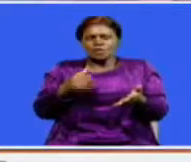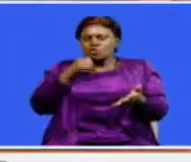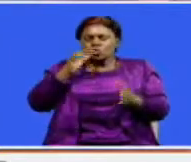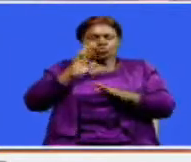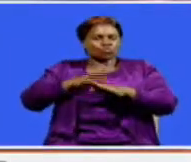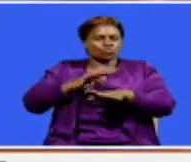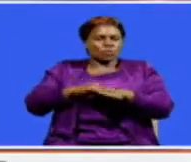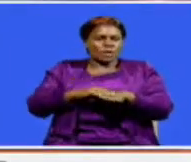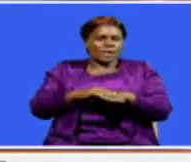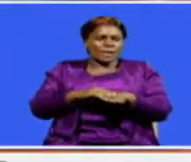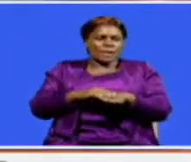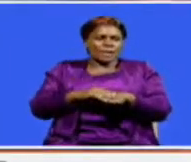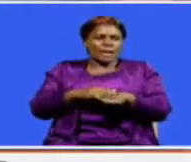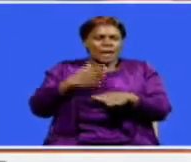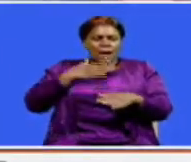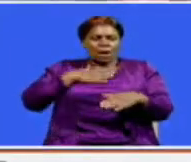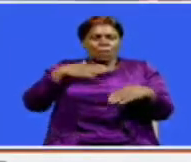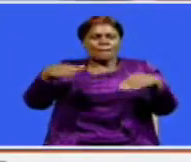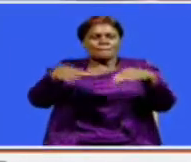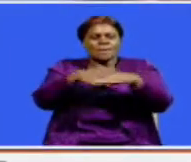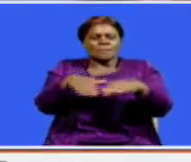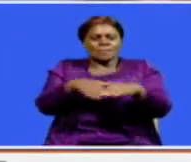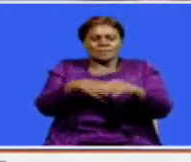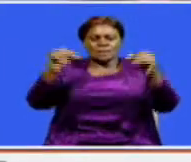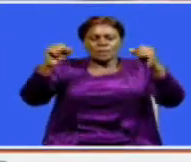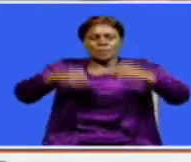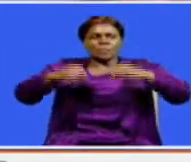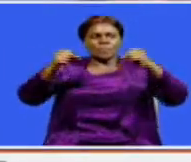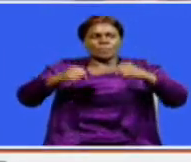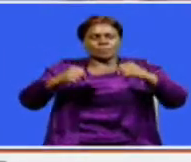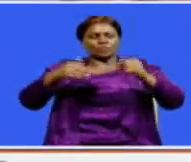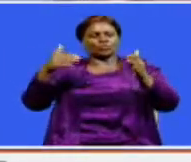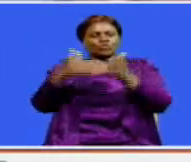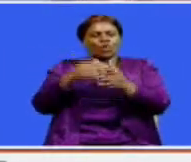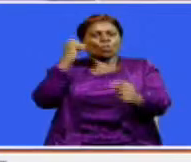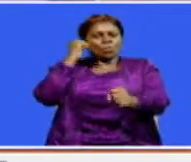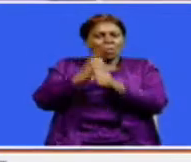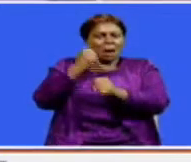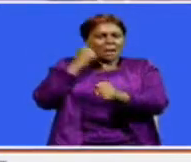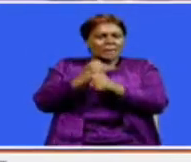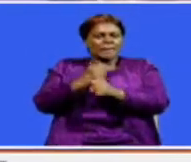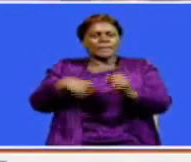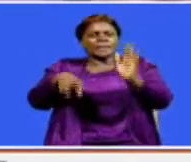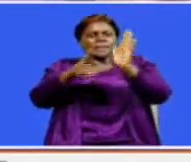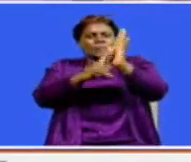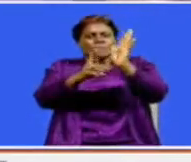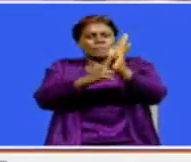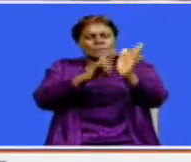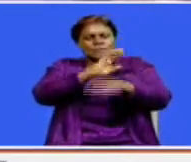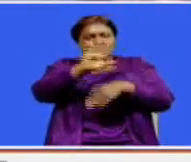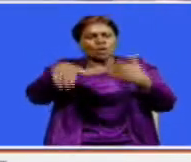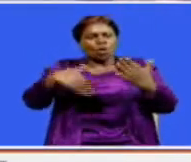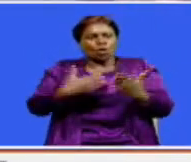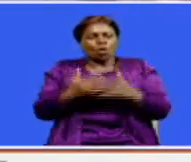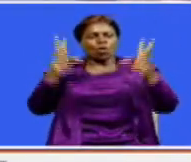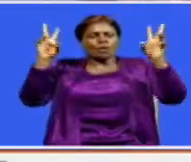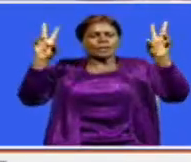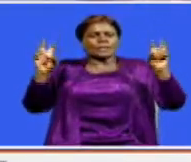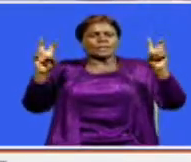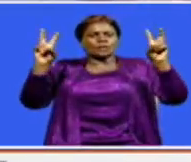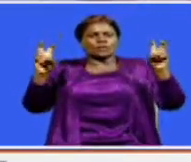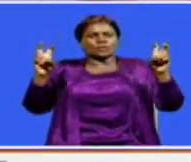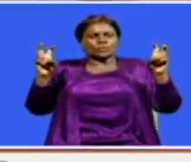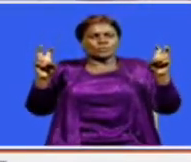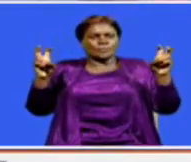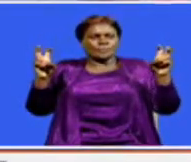unnecessary, our members have agreed to down their tools in representing all the matters, that is the